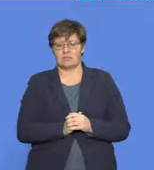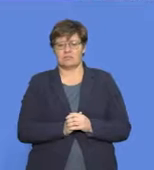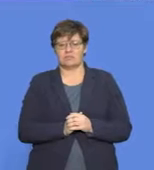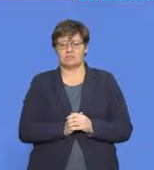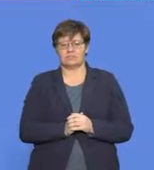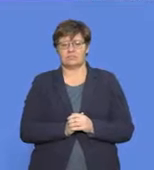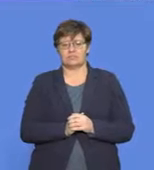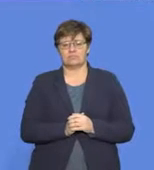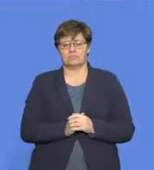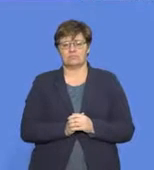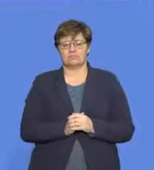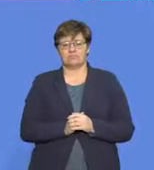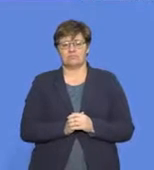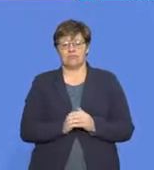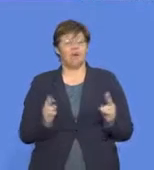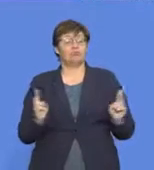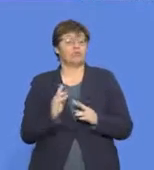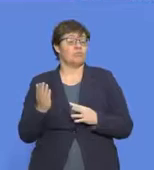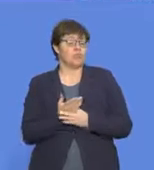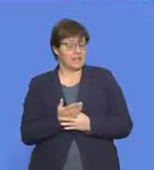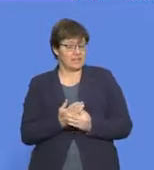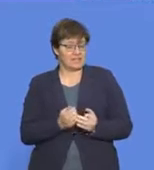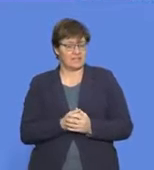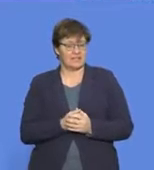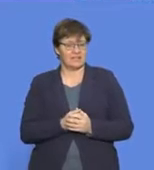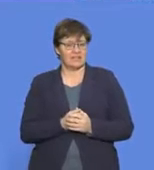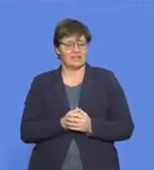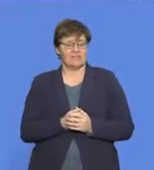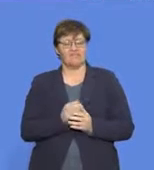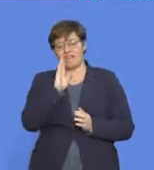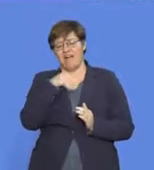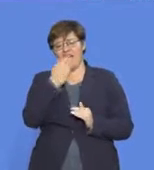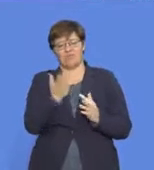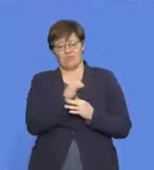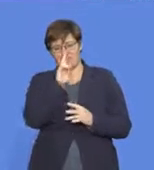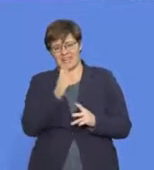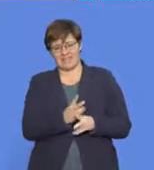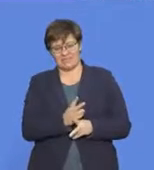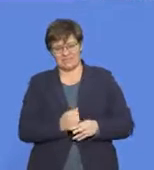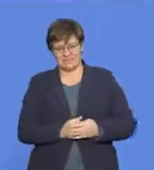Okay, we're going to take a short break now, so we'll see you after the break.